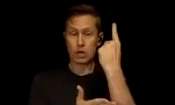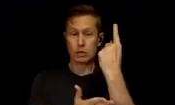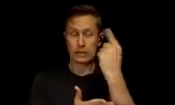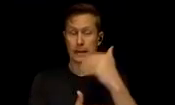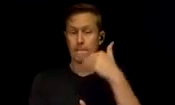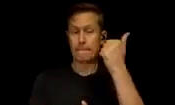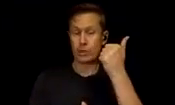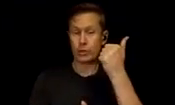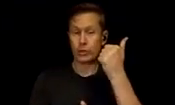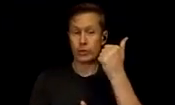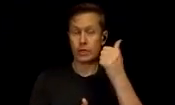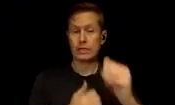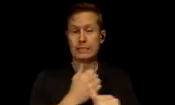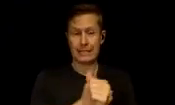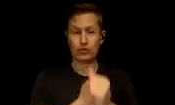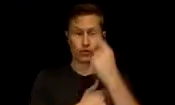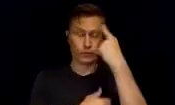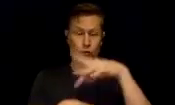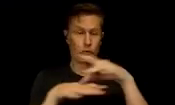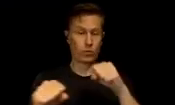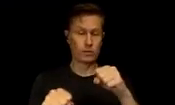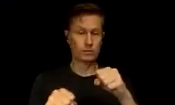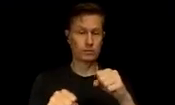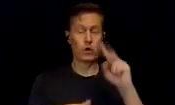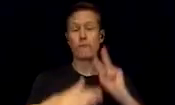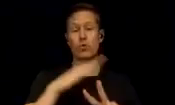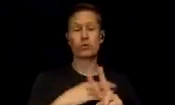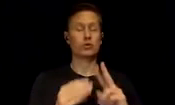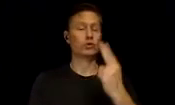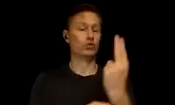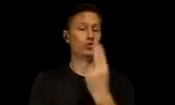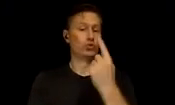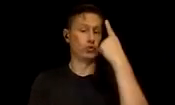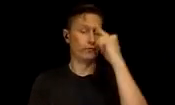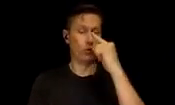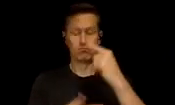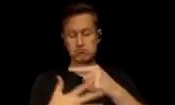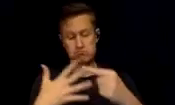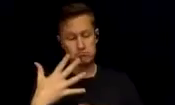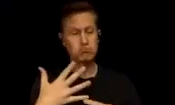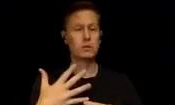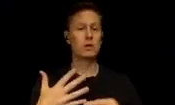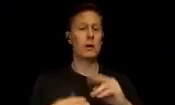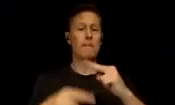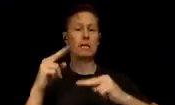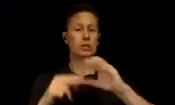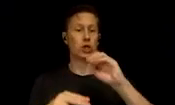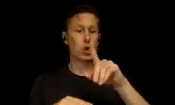These forecasts are used for many purposes, including the building code and setting insurance rates in